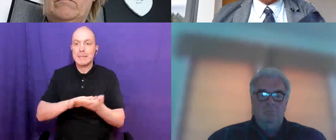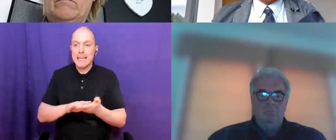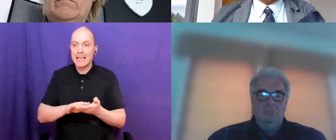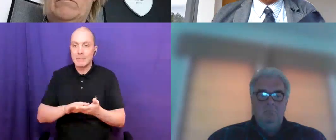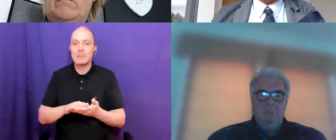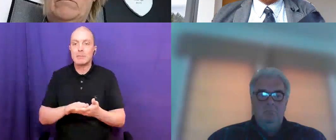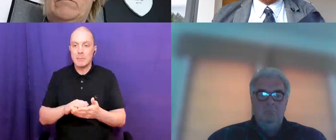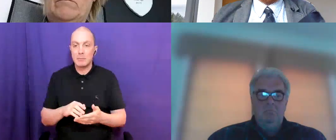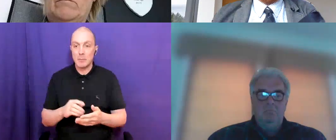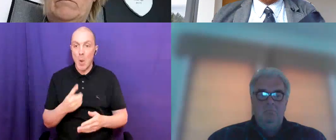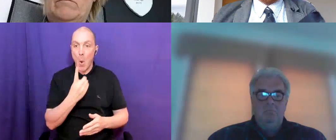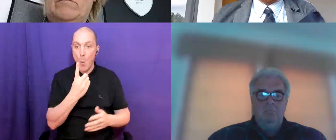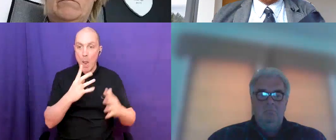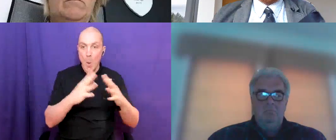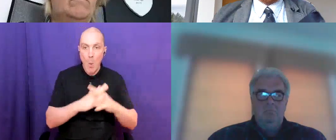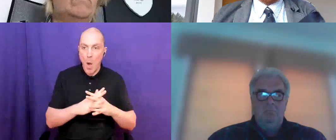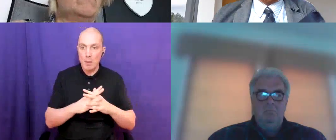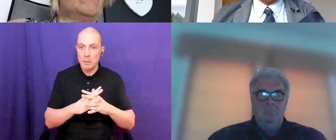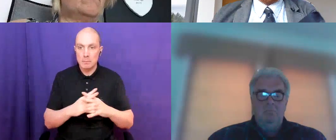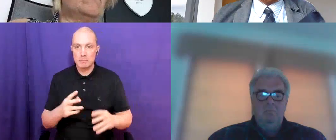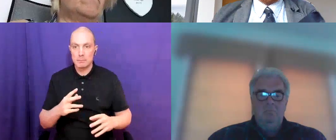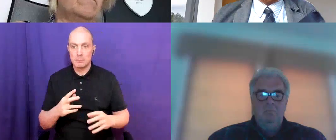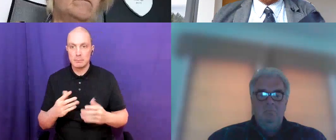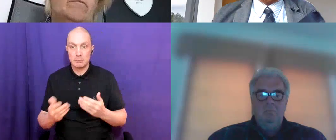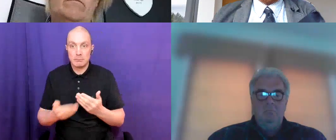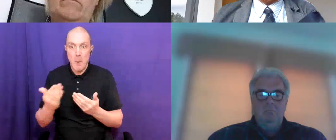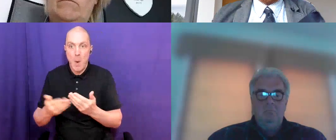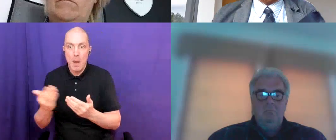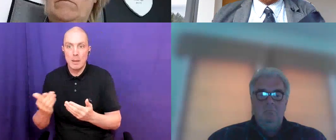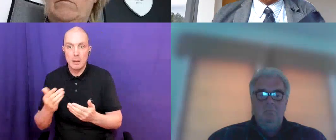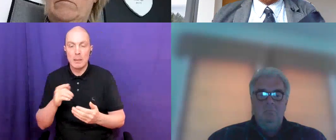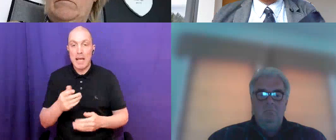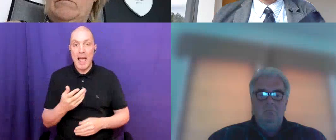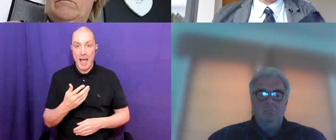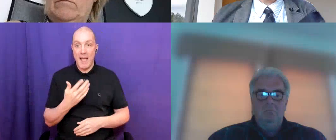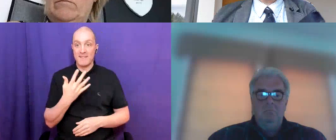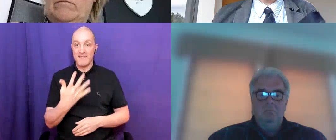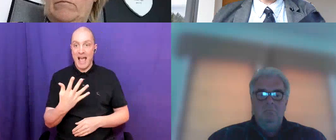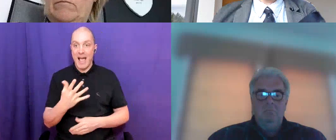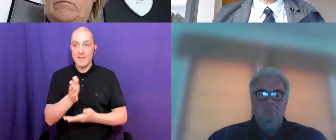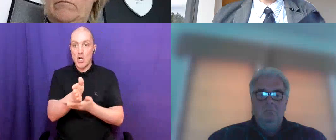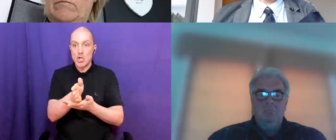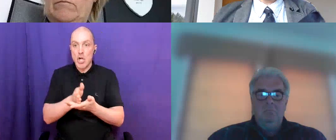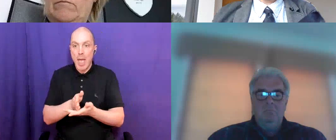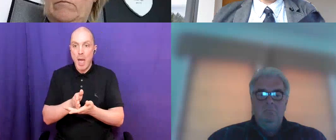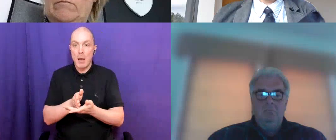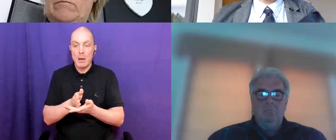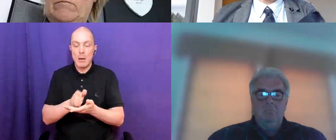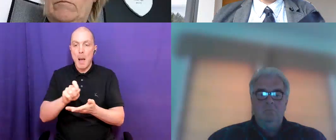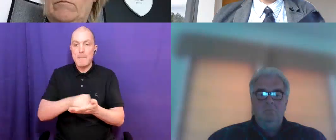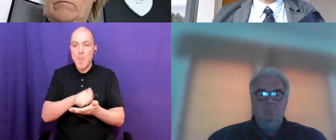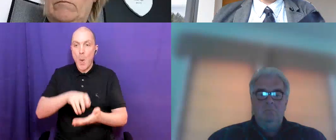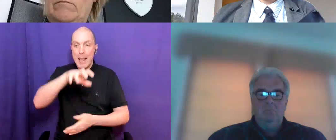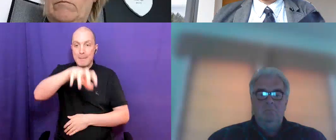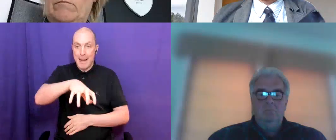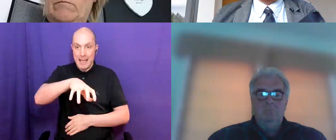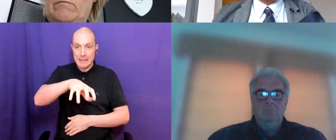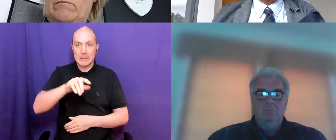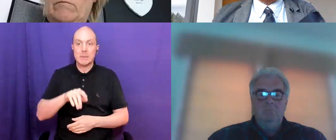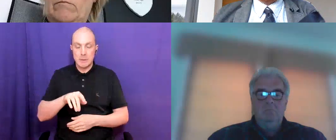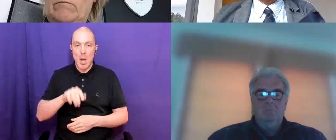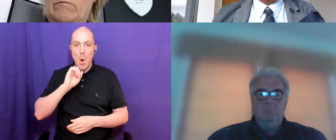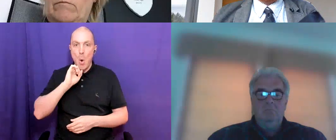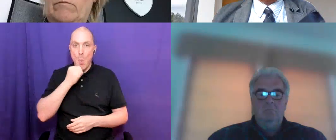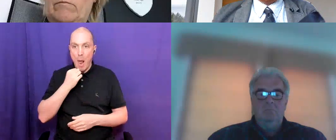in a single building. So there are 5 shared polling places, and arrangements will be in place to keep voting set